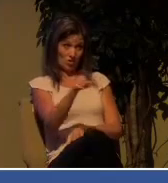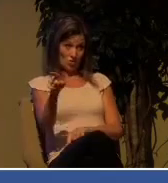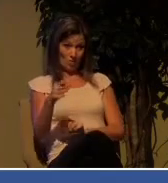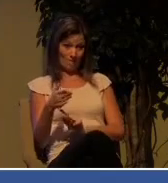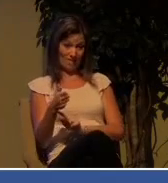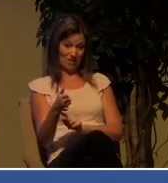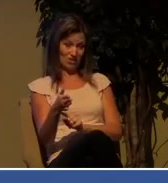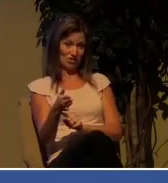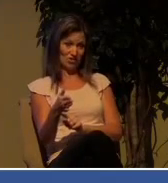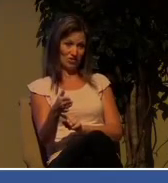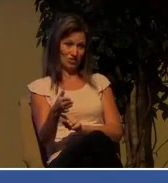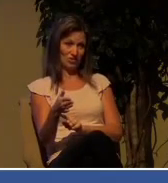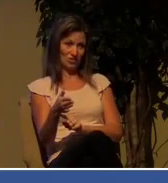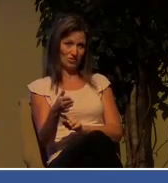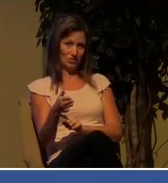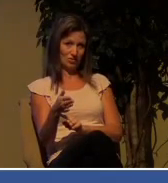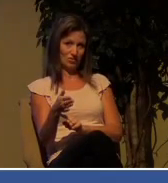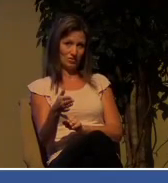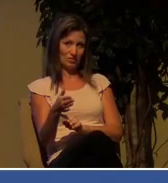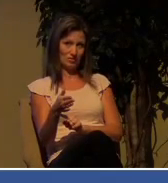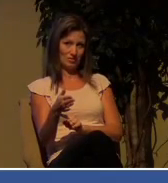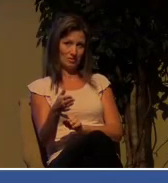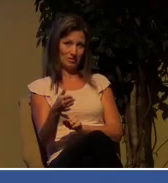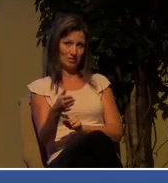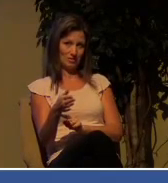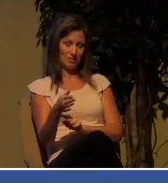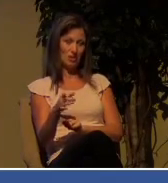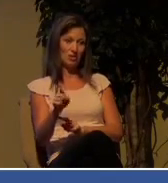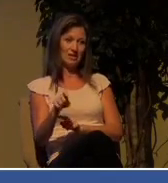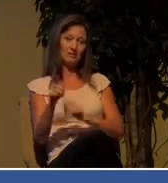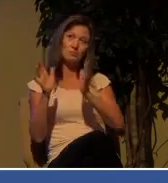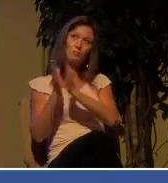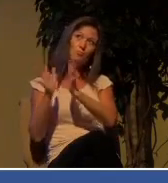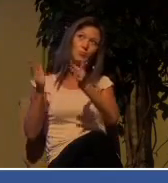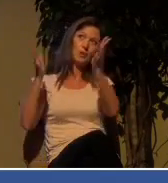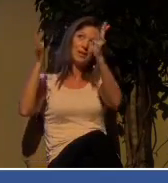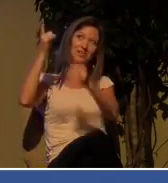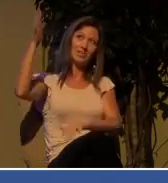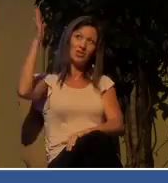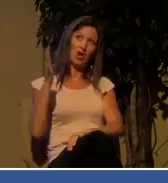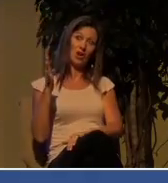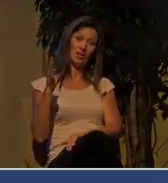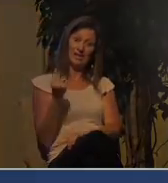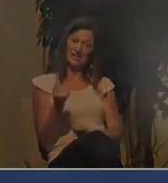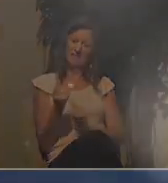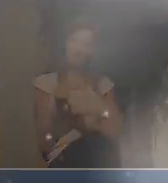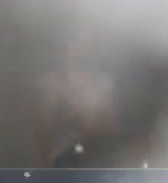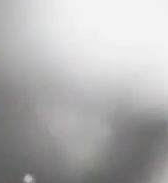And then, praise God, someone went fishing.